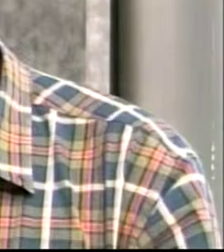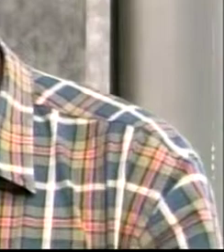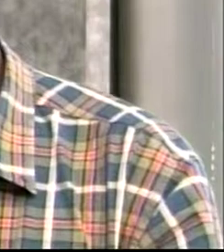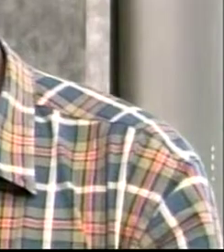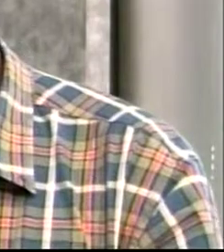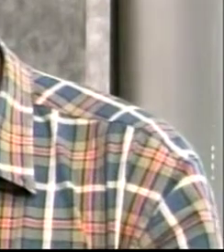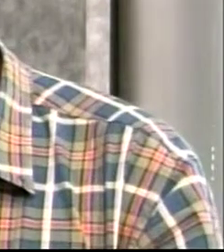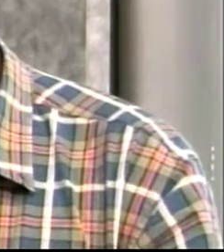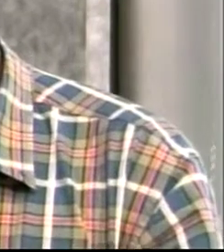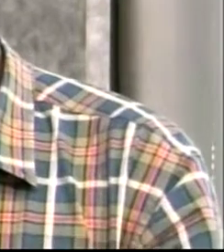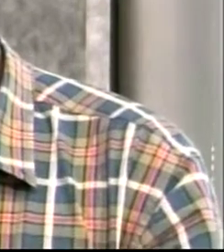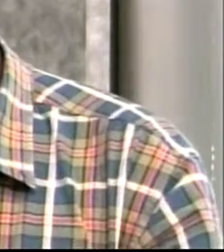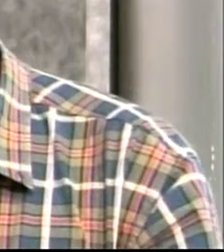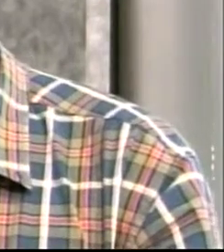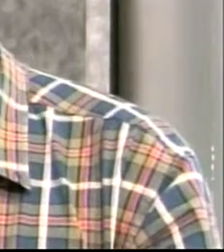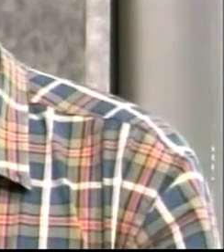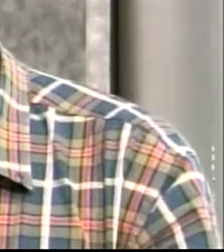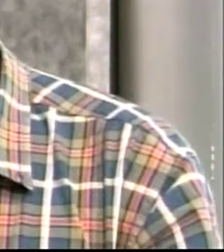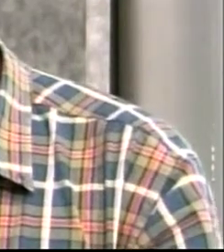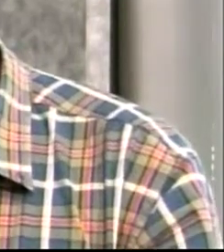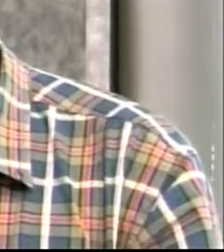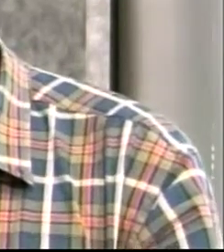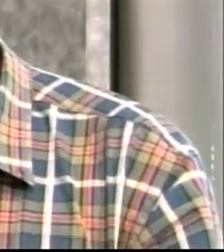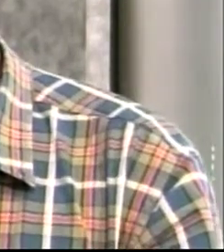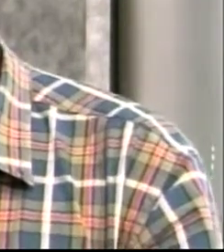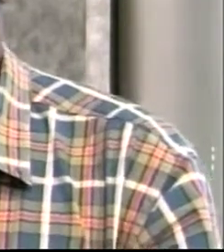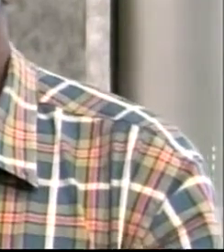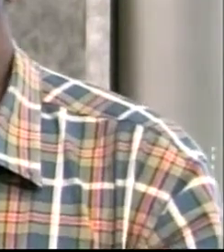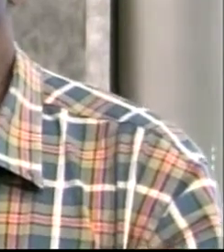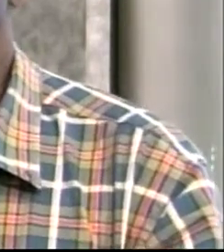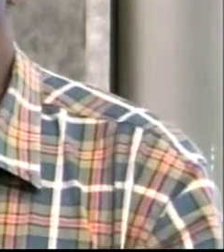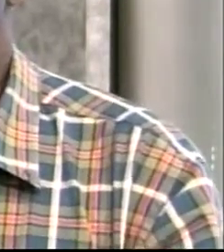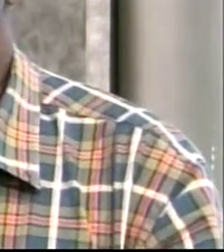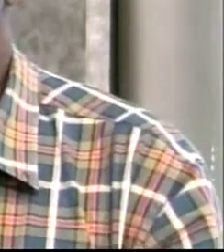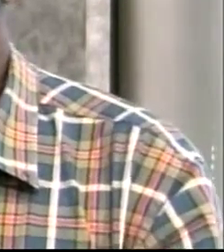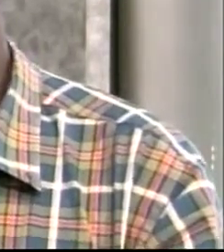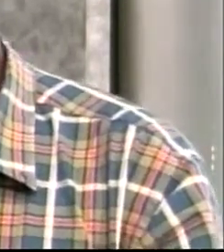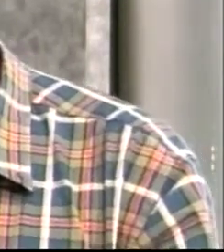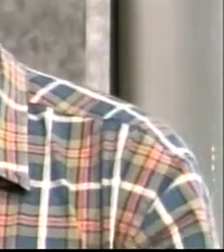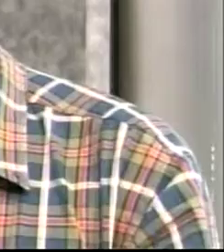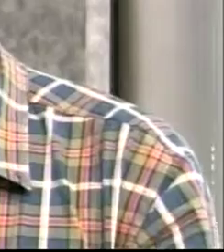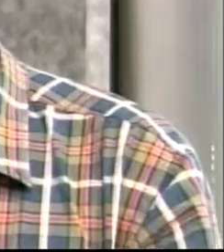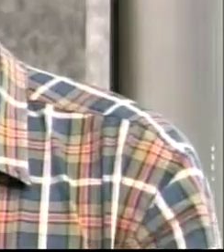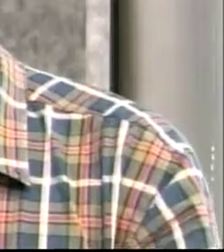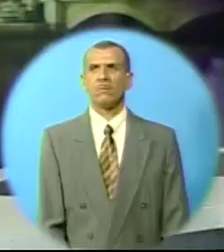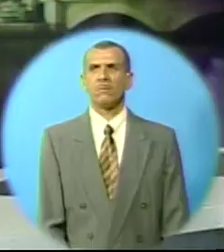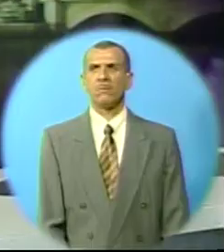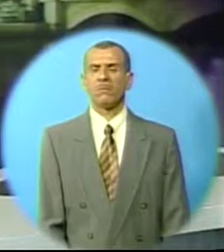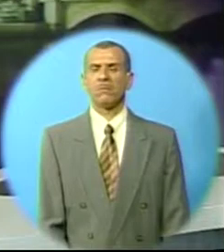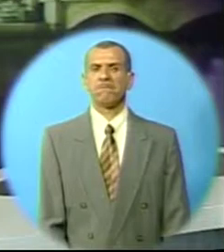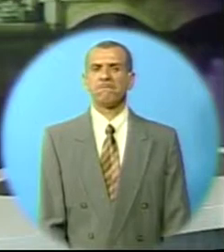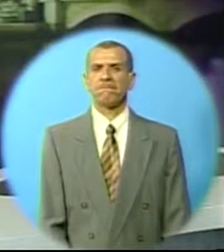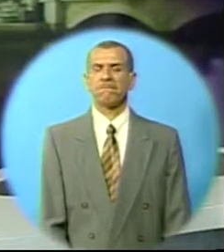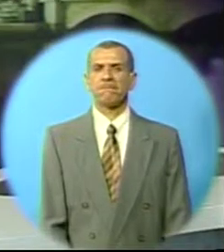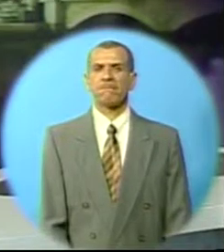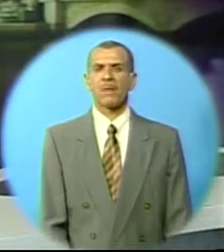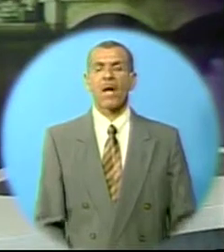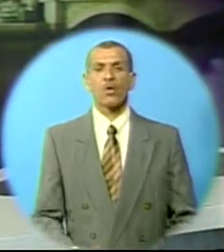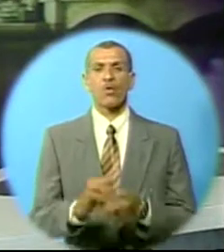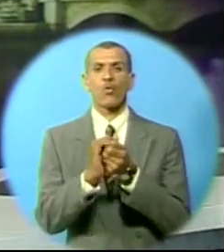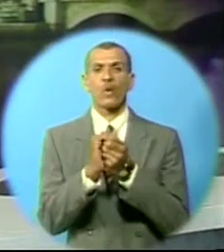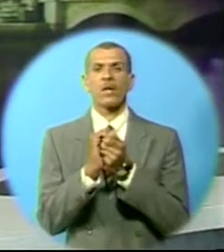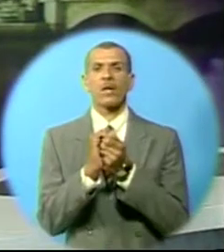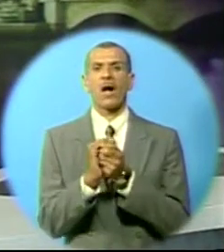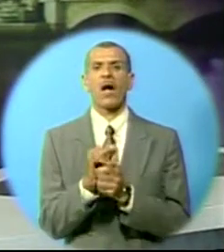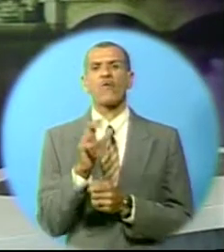Moiseev, Suki King, and the South African Condor. I won 2 matches, and I drew 7. Well, the winner of